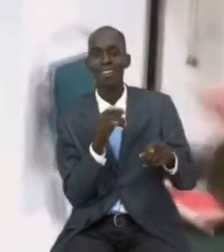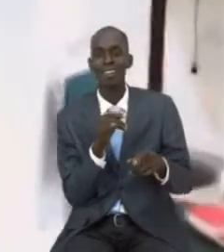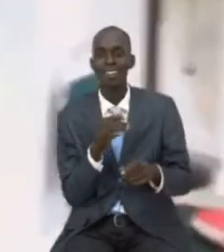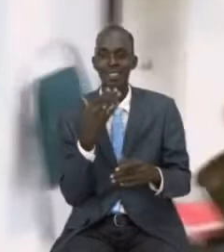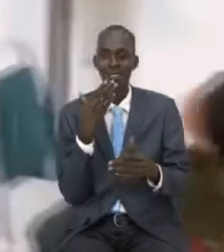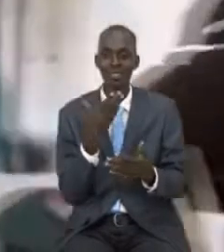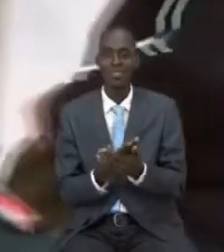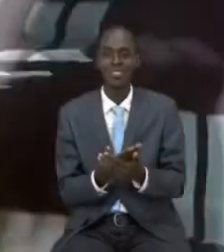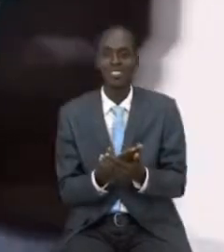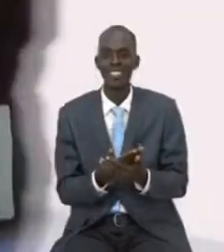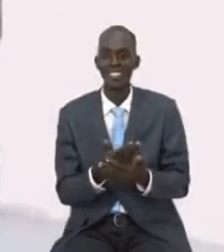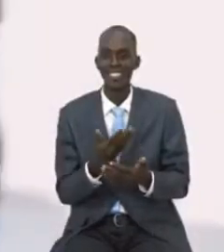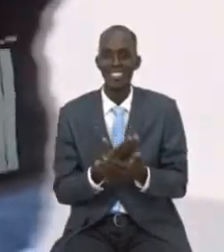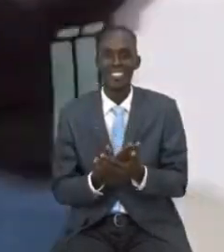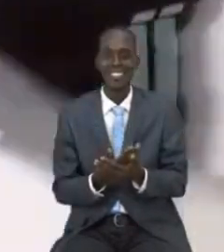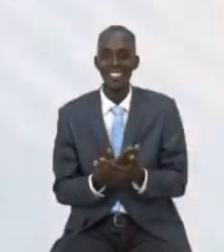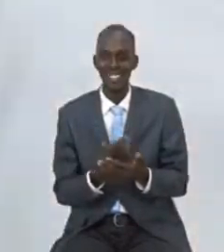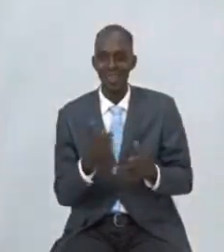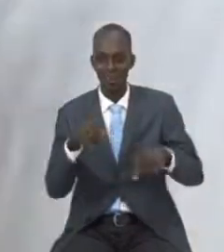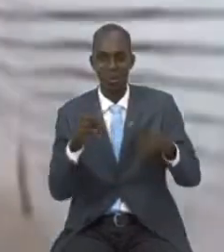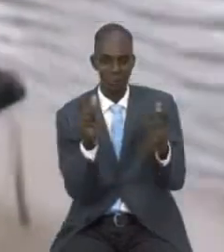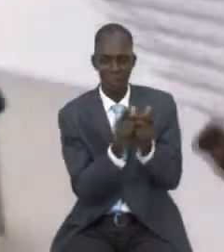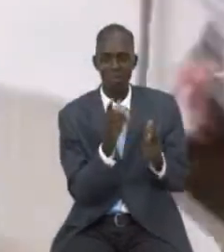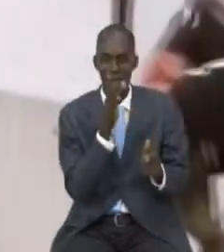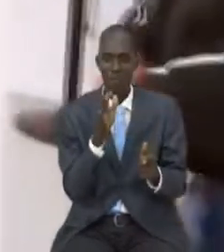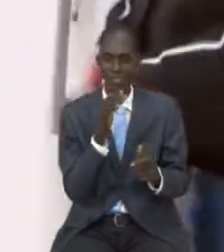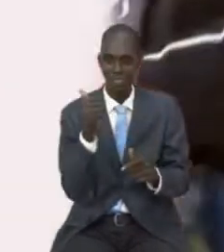on. Go meet her. Go meet her.